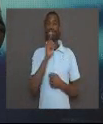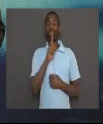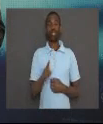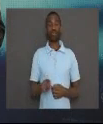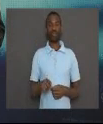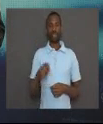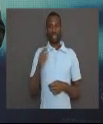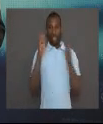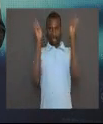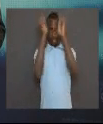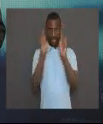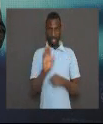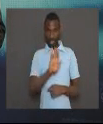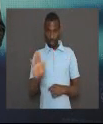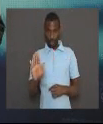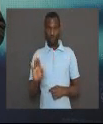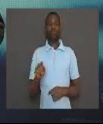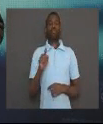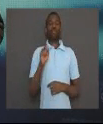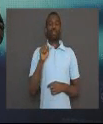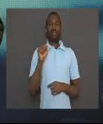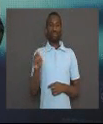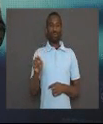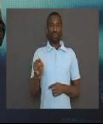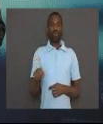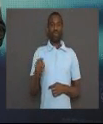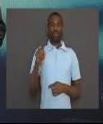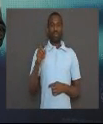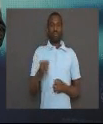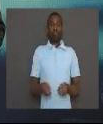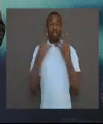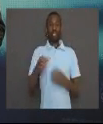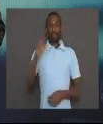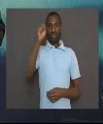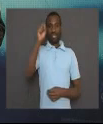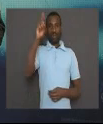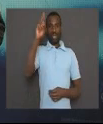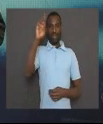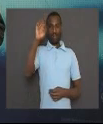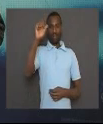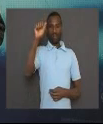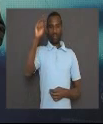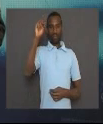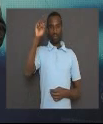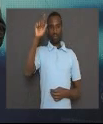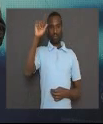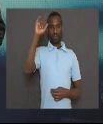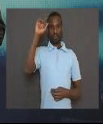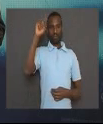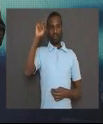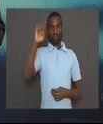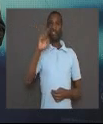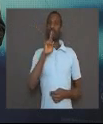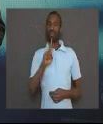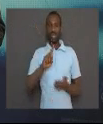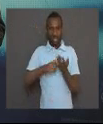Dolphins and whales, for instance, have body shapes that allow them to travel more